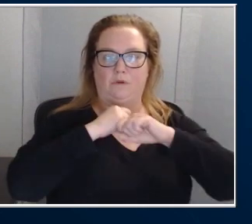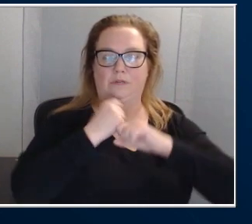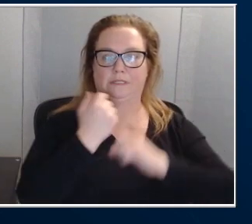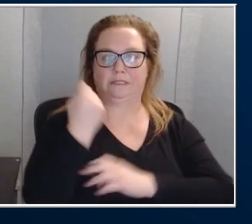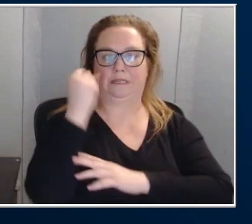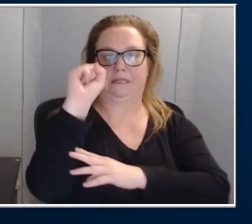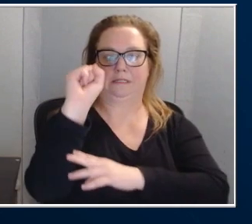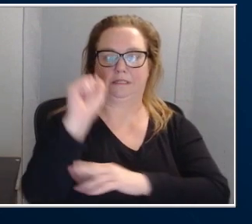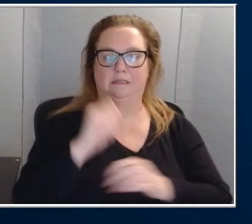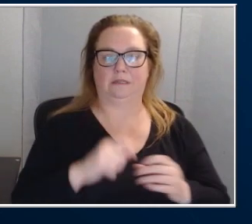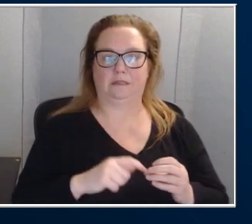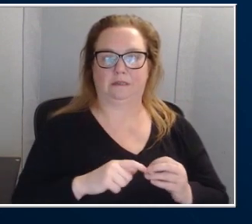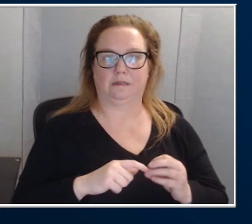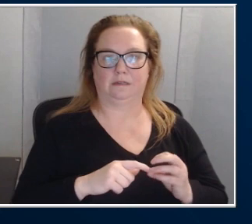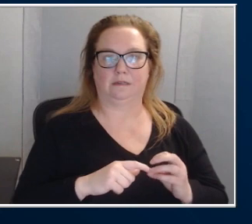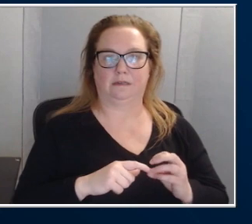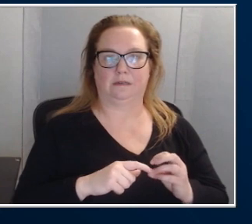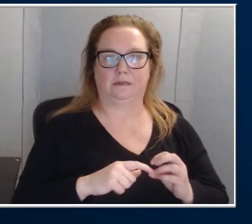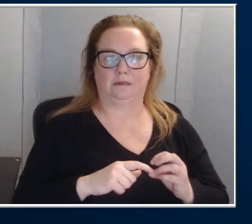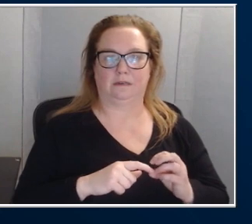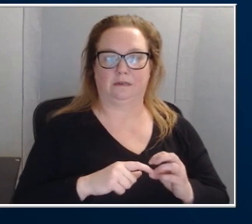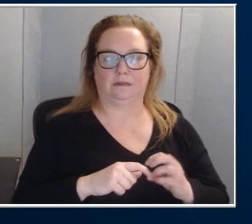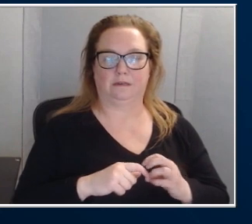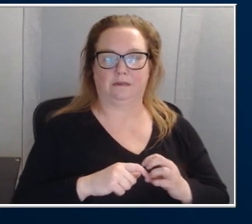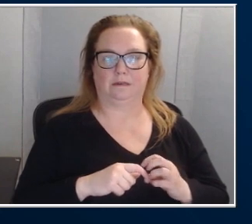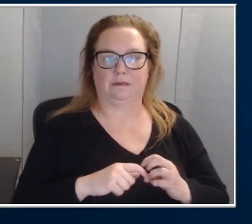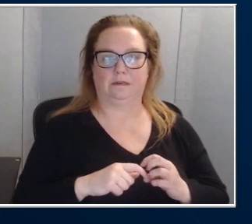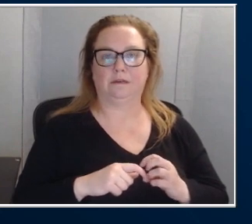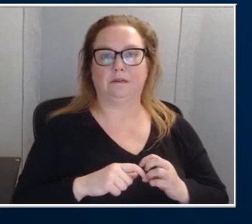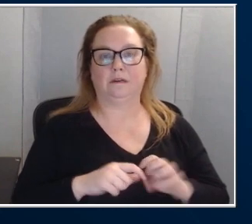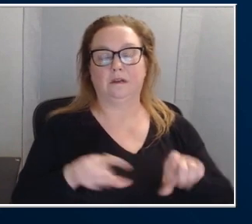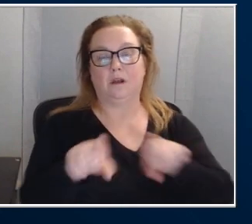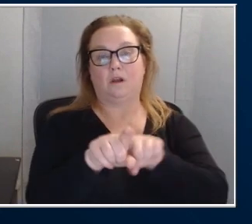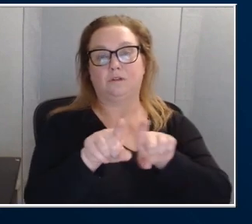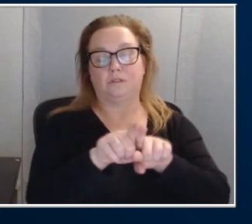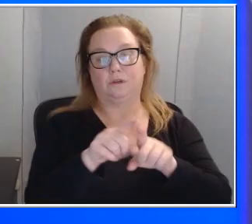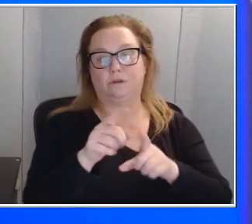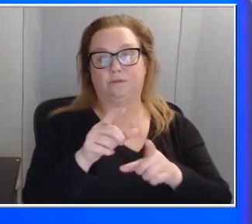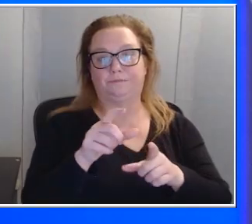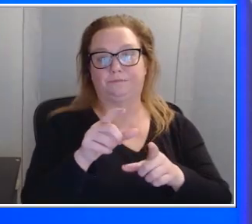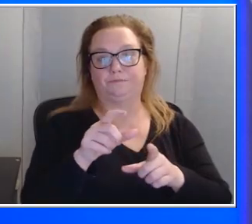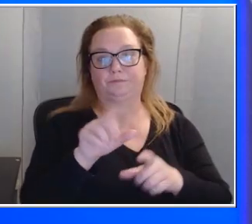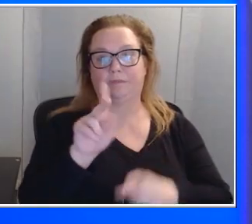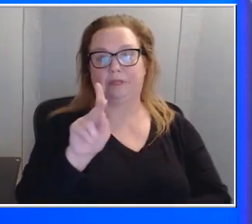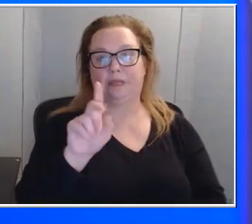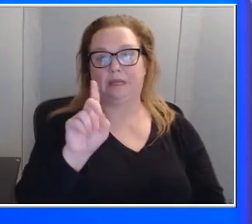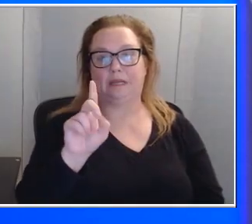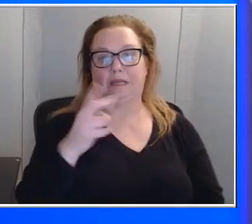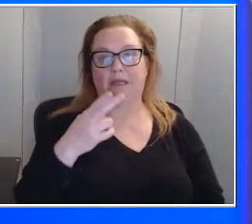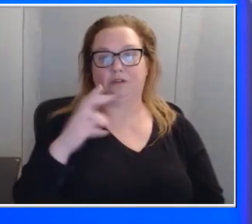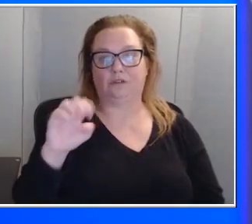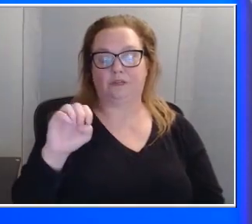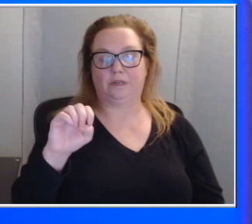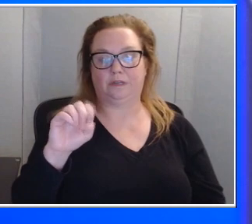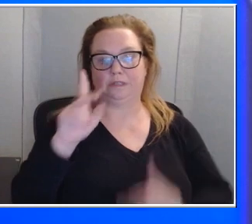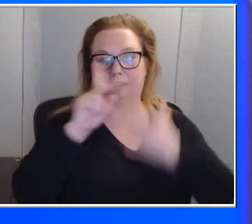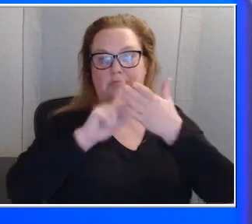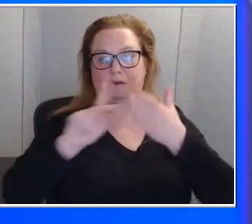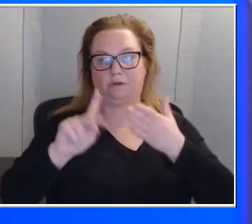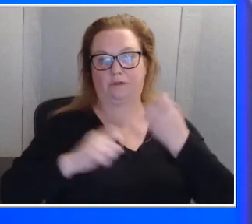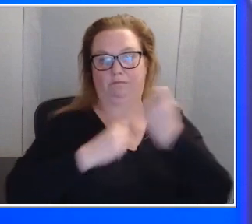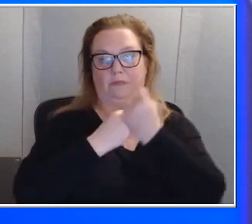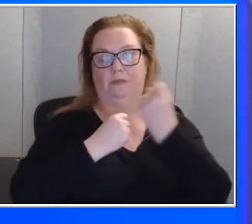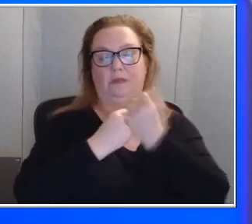absolutely. Catherine, Lee. Well, and also to take away the KDHE secretary's ability to propagate after